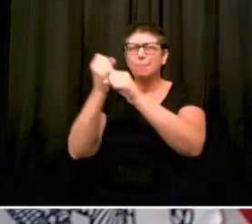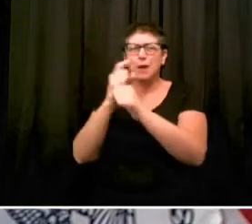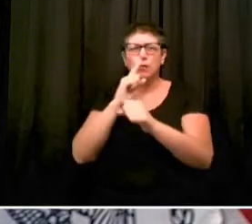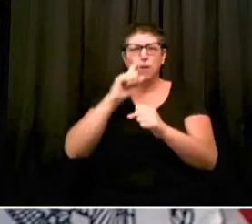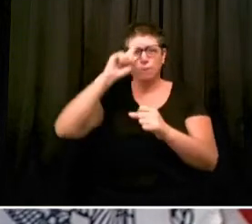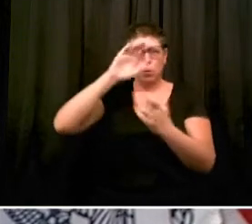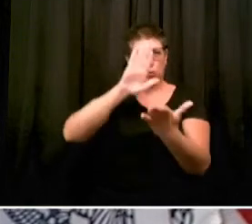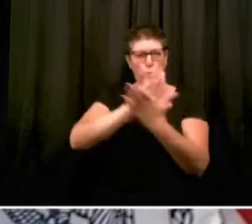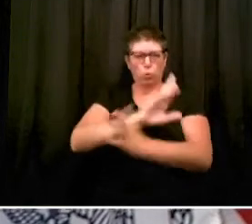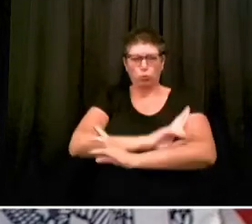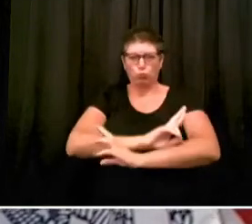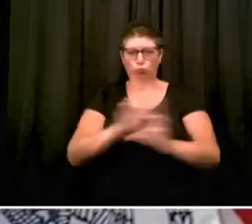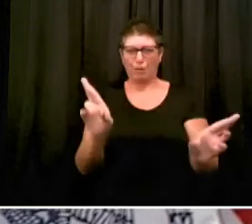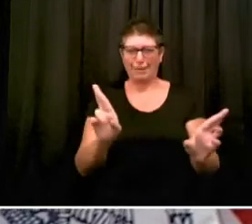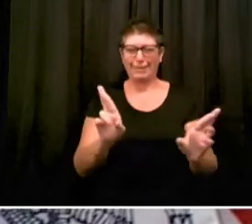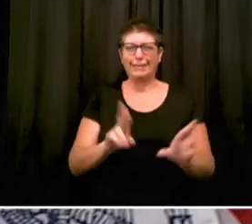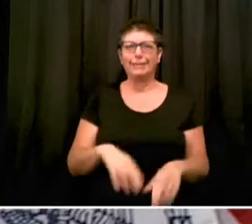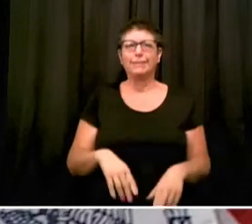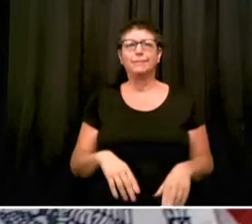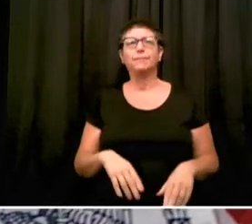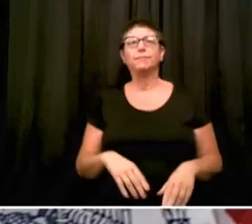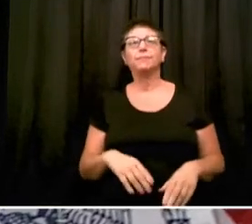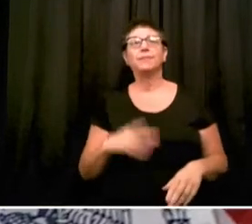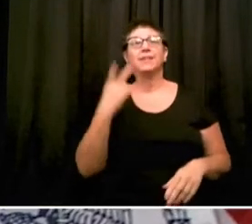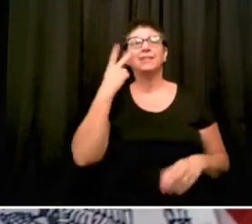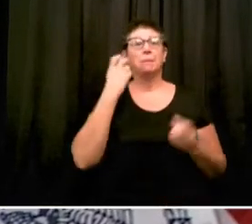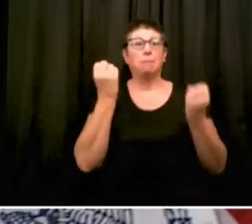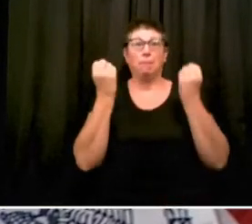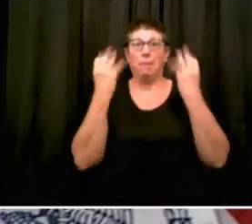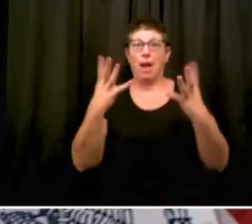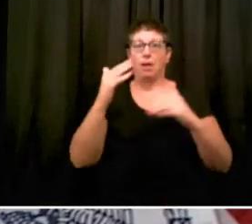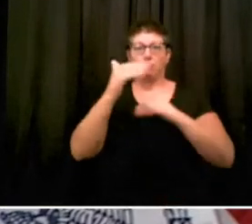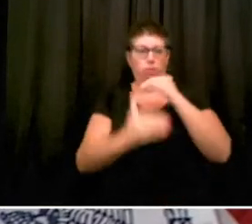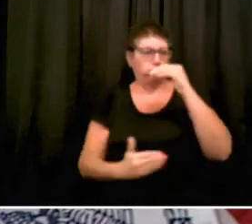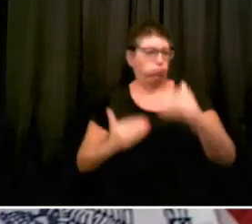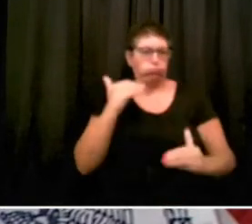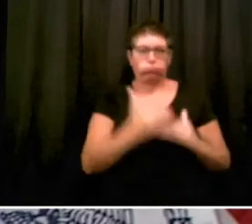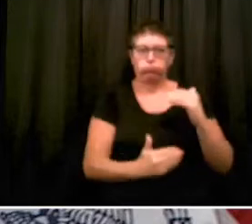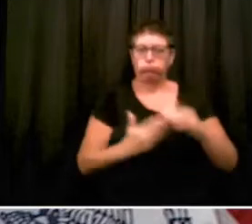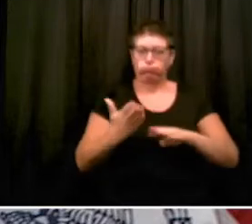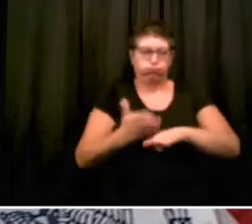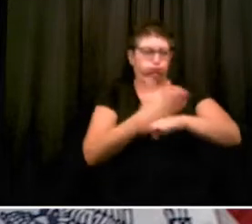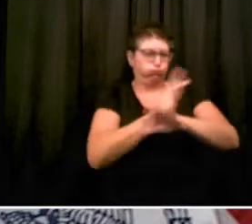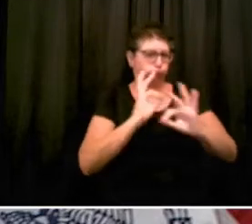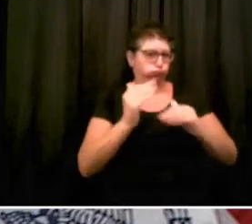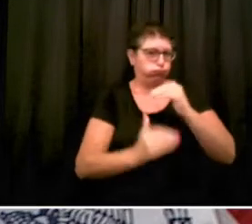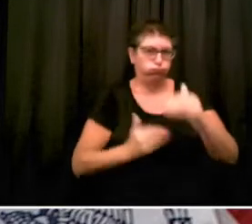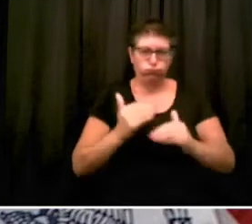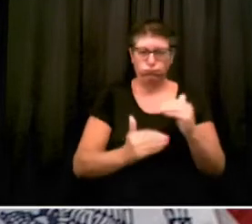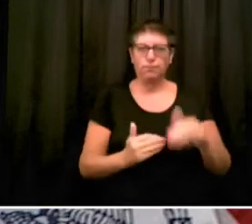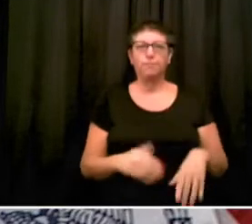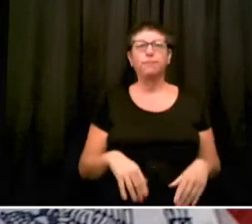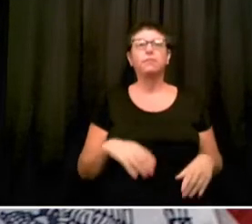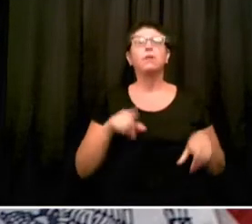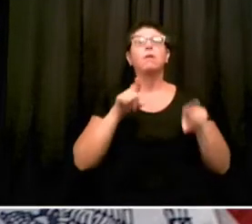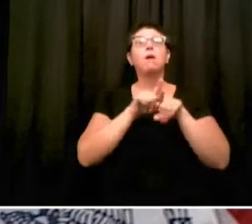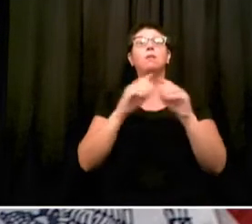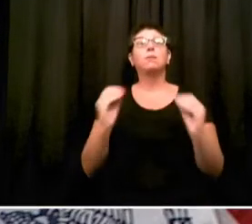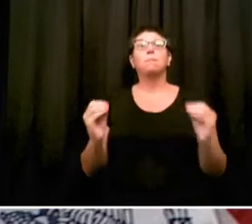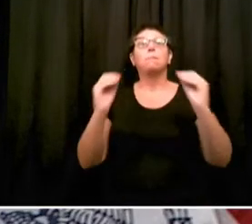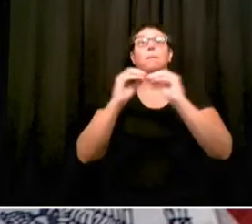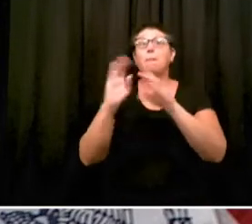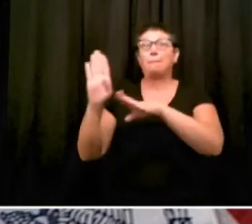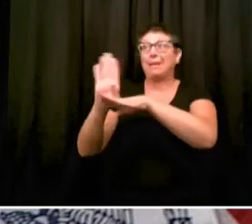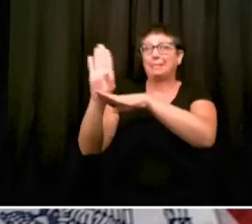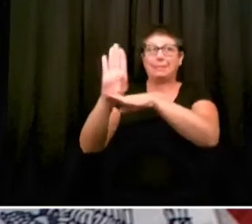We see real progress. Again, businesses bringing back more employees, museums opening up, our youth sports